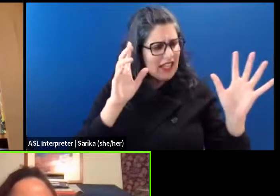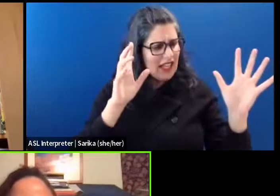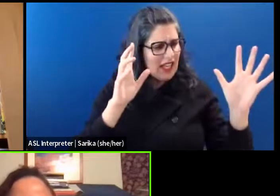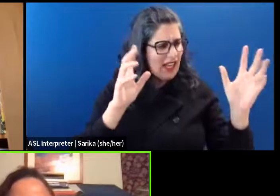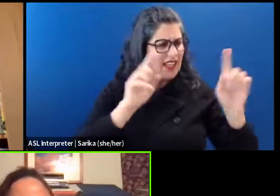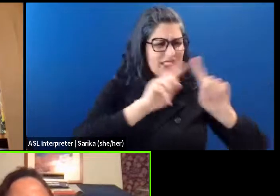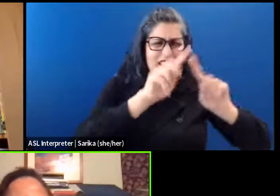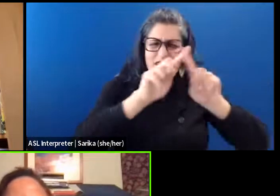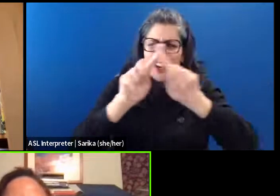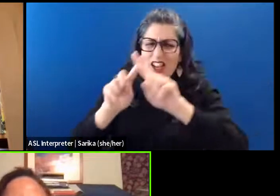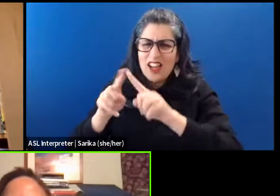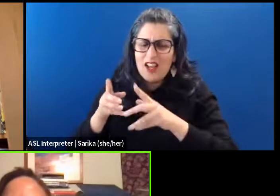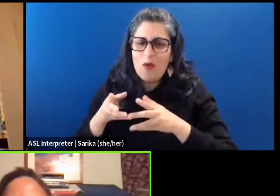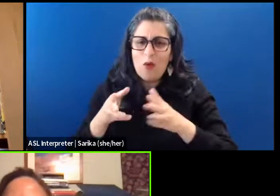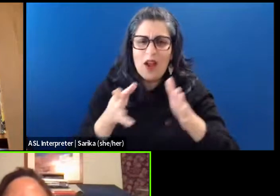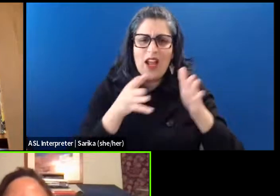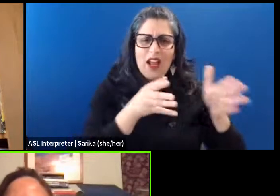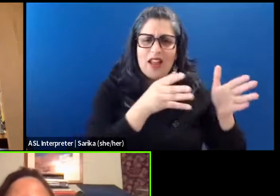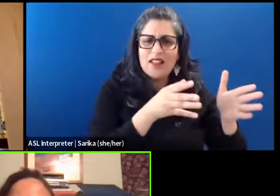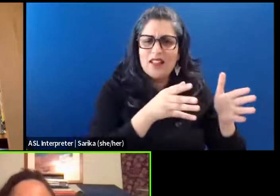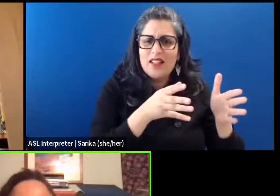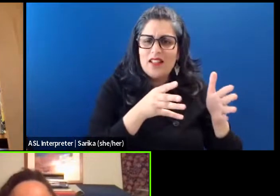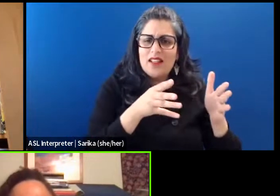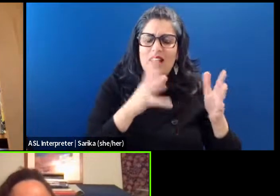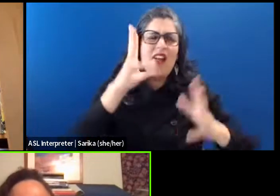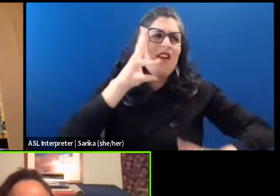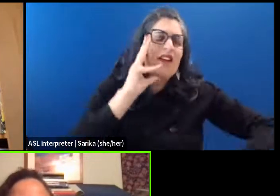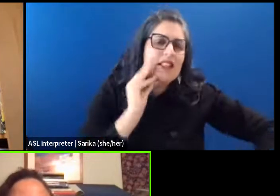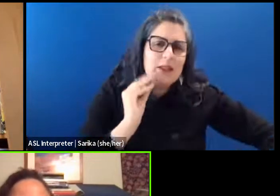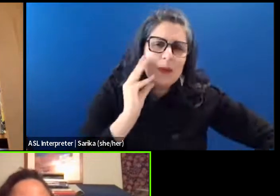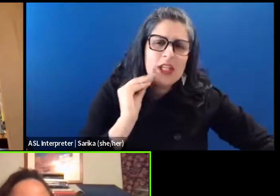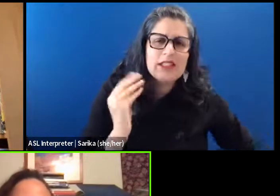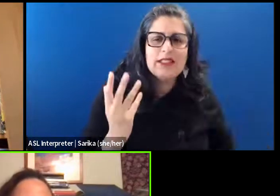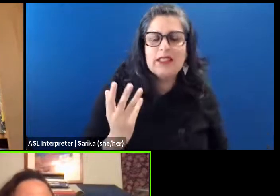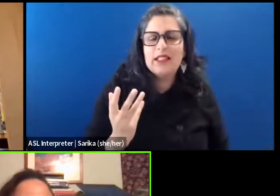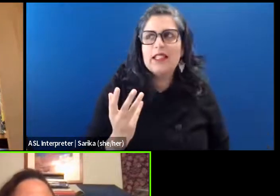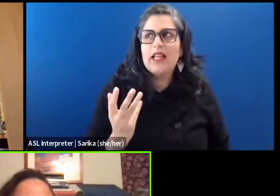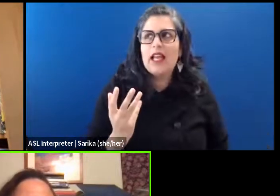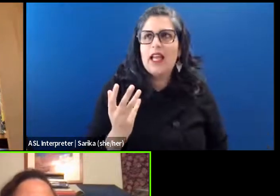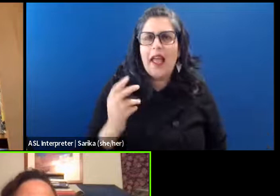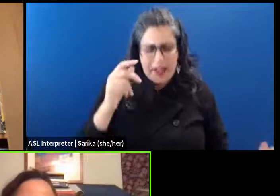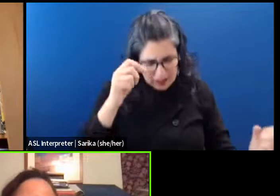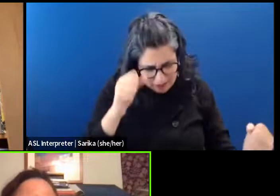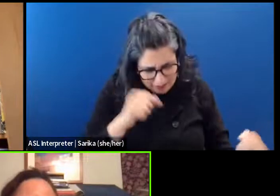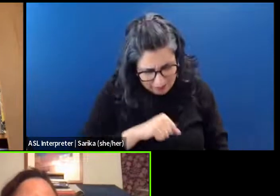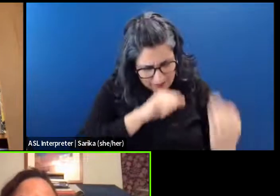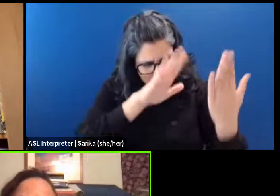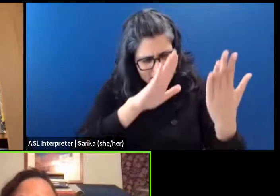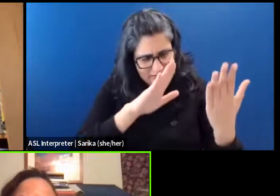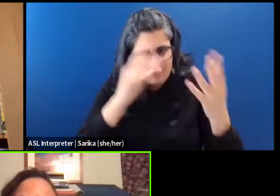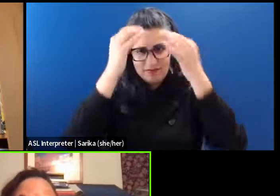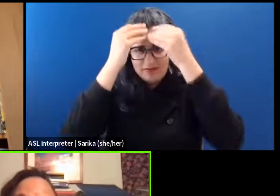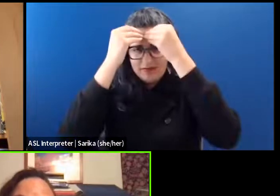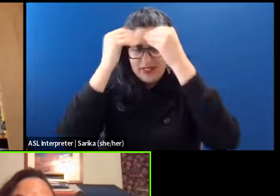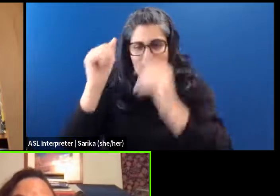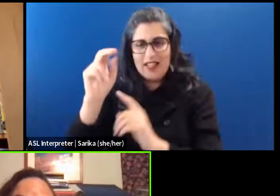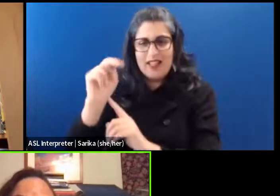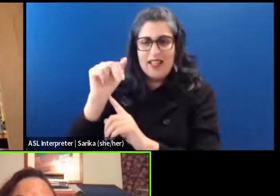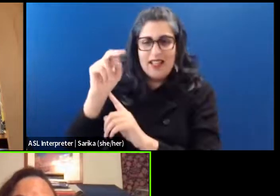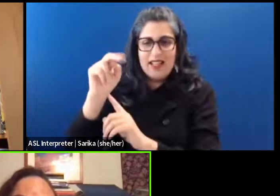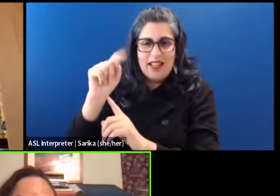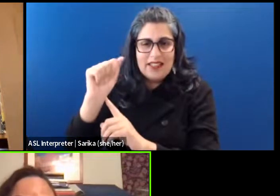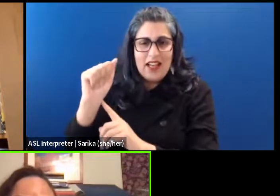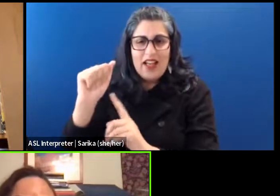ways of experiencing and thinking about anatta or